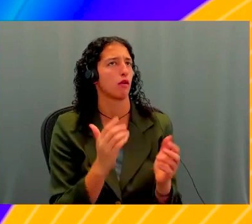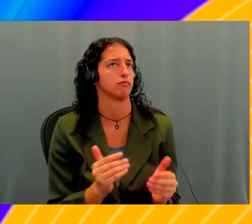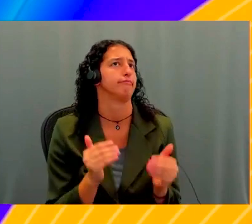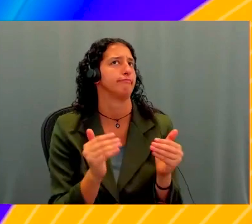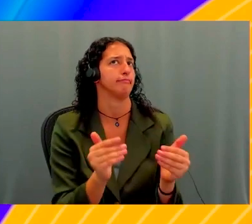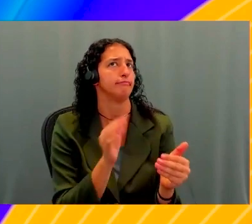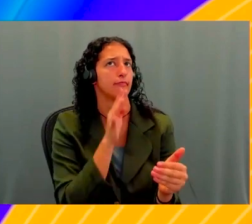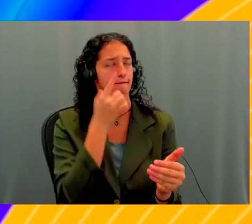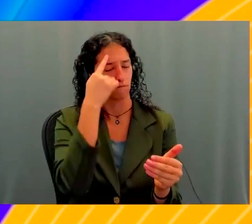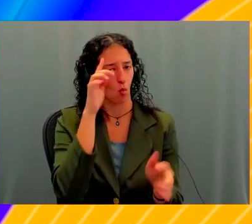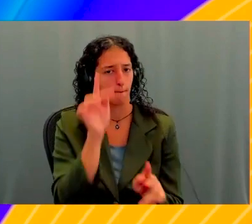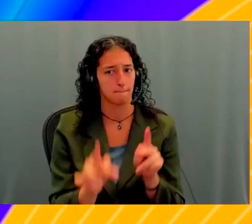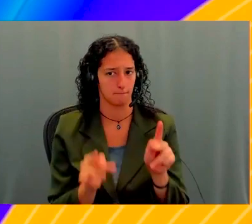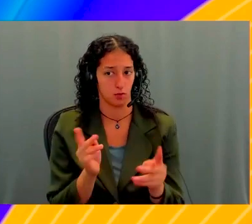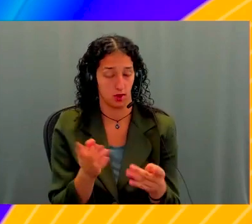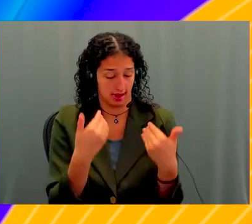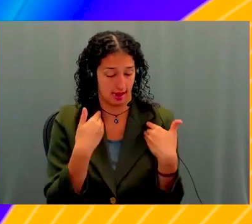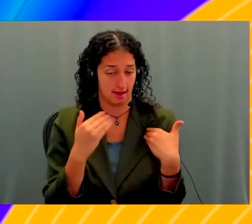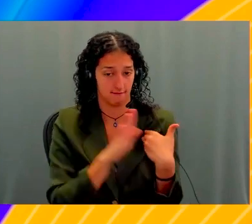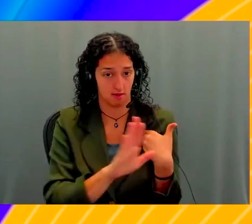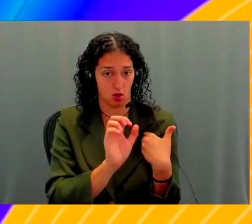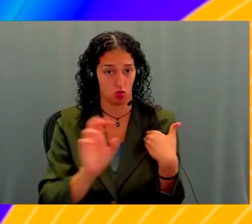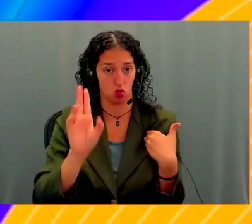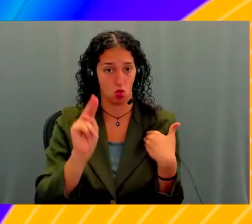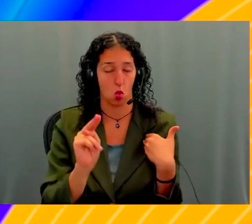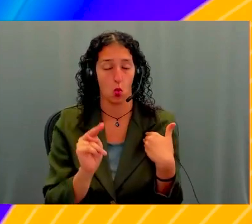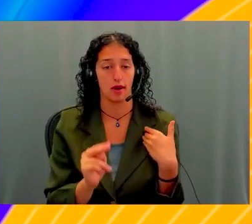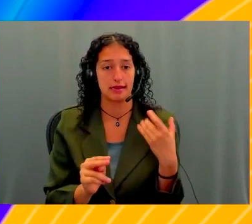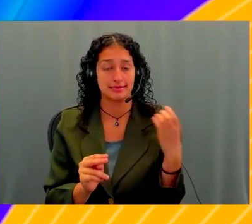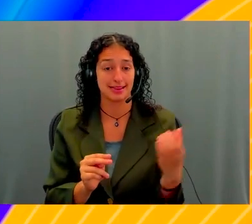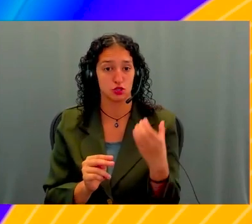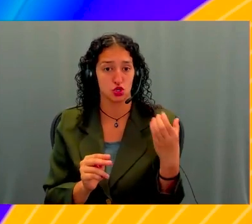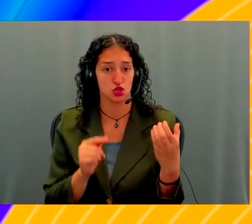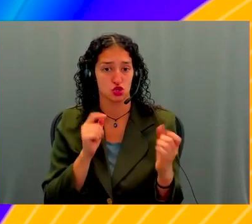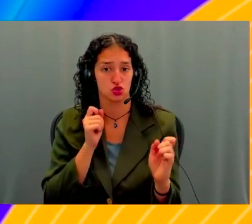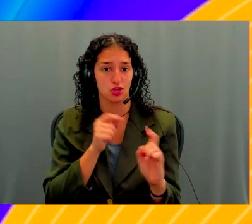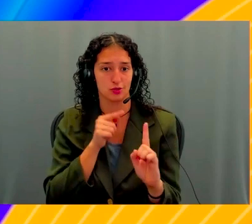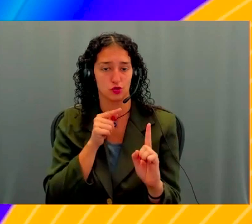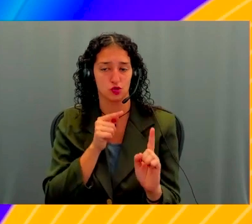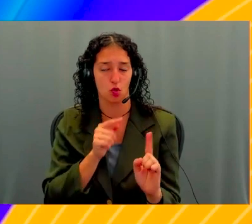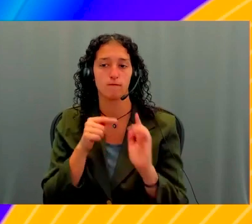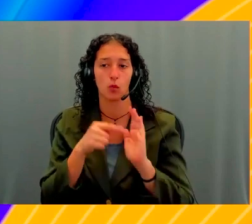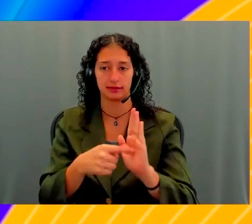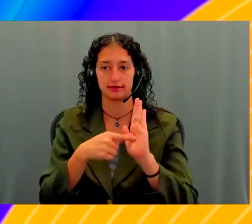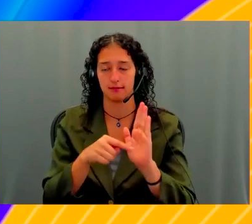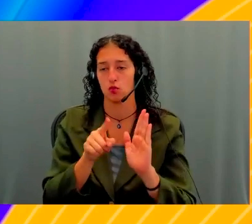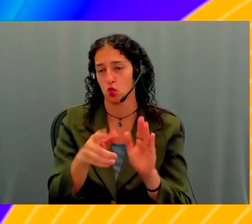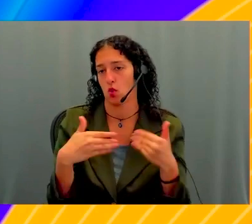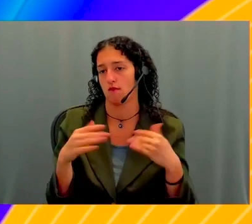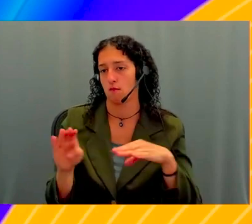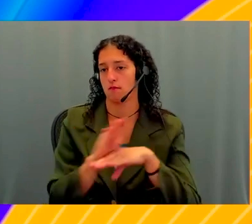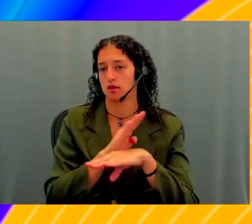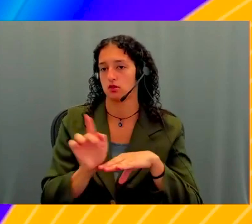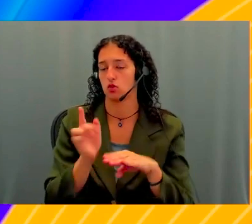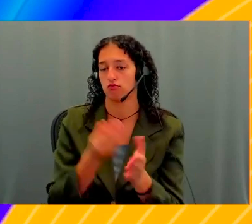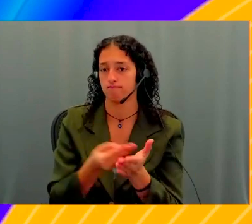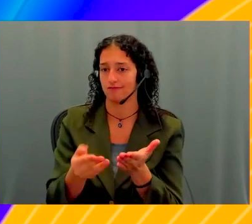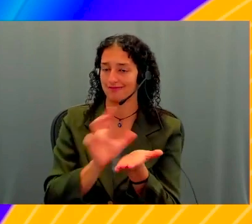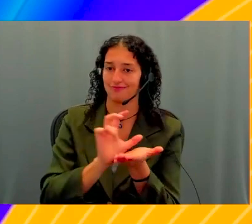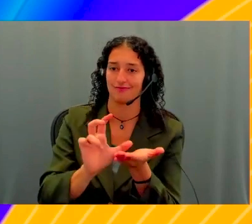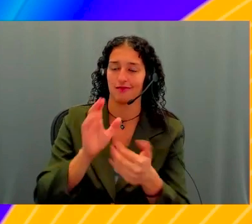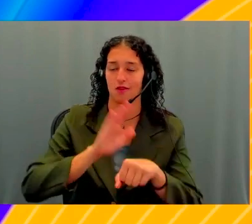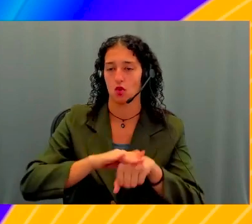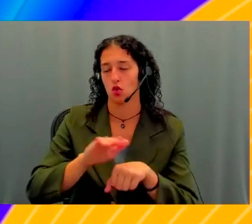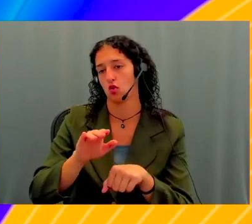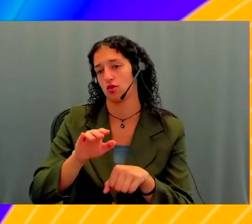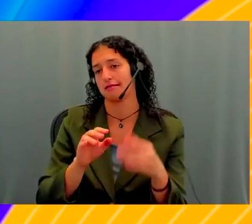who already have their own sensors also. So let's say you're an organization, you already invested a lot in sensors. Yep. We do also provide a service known